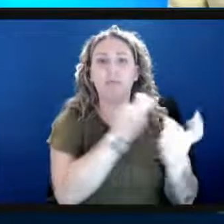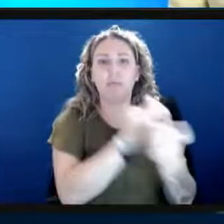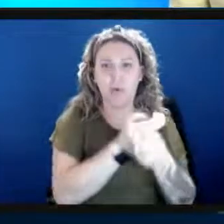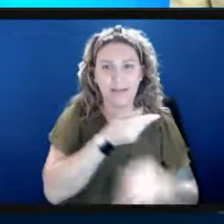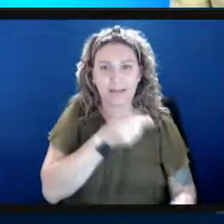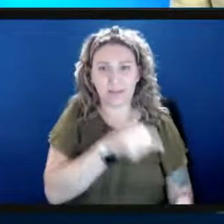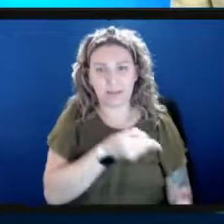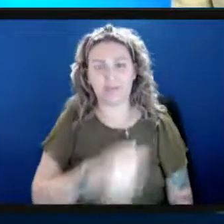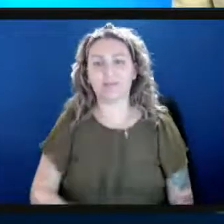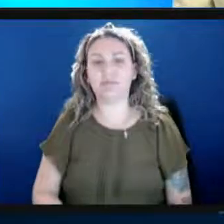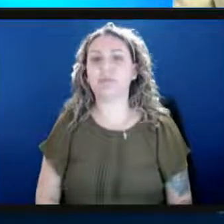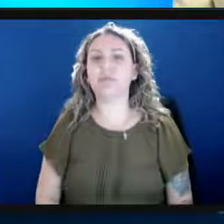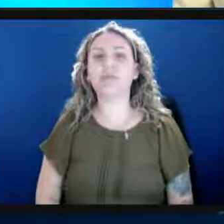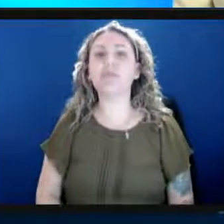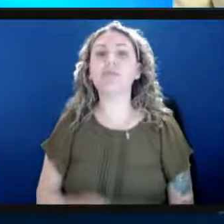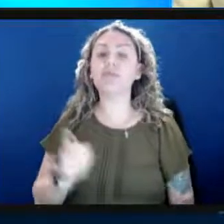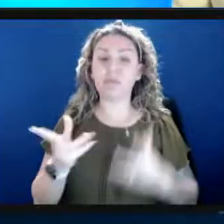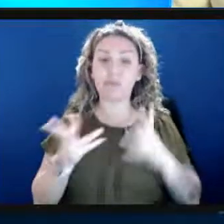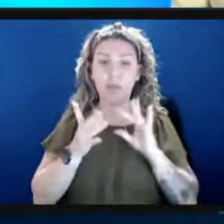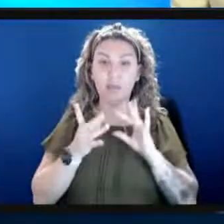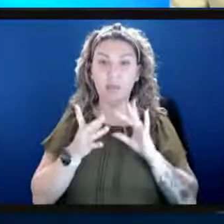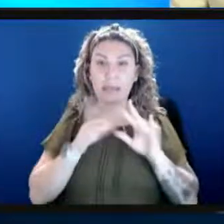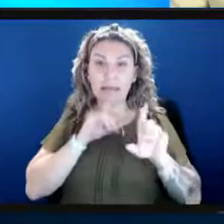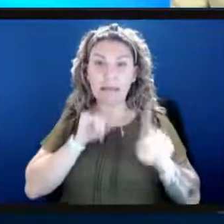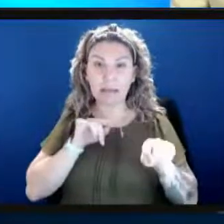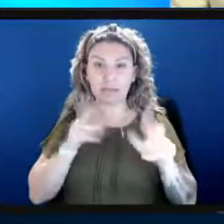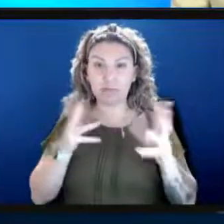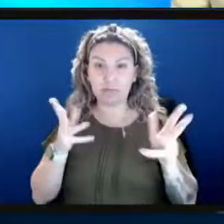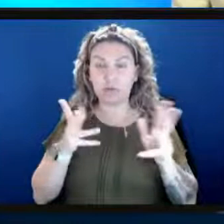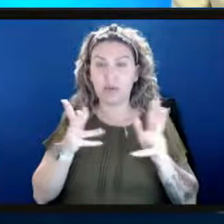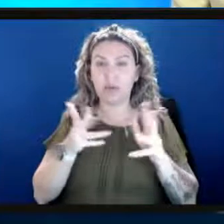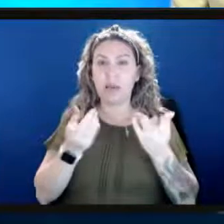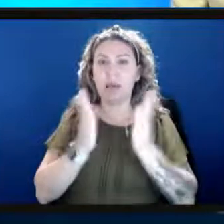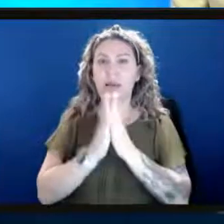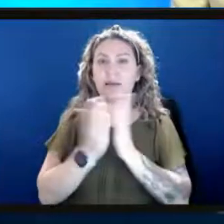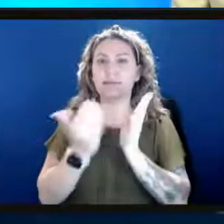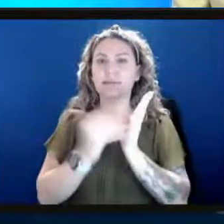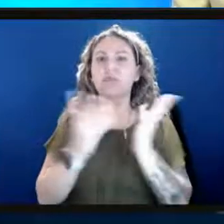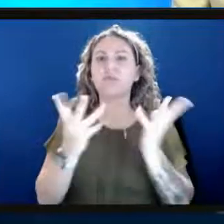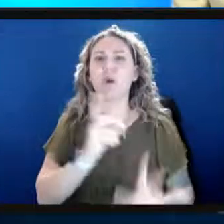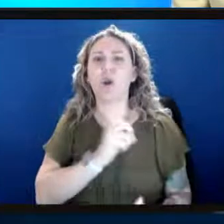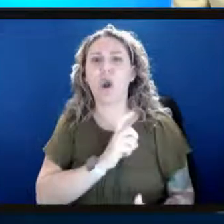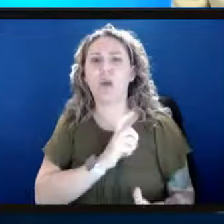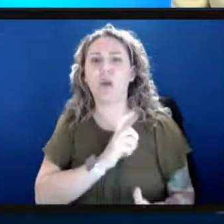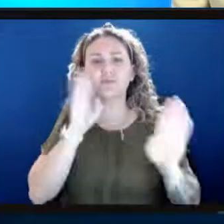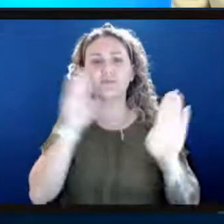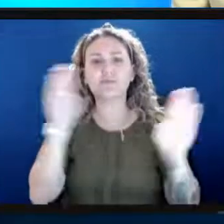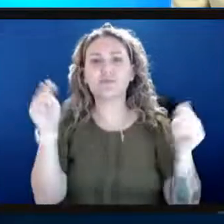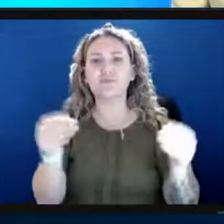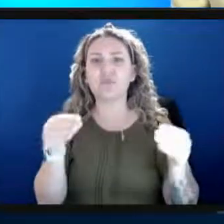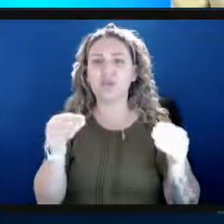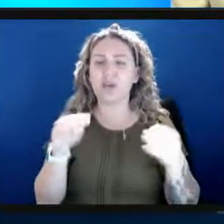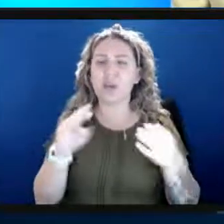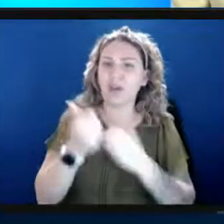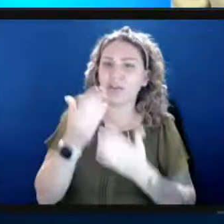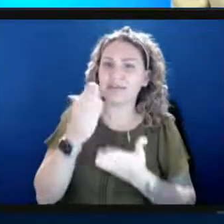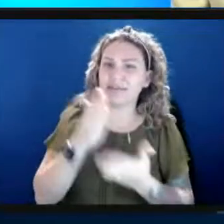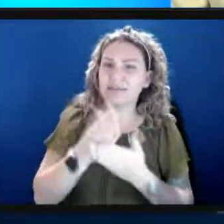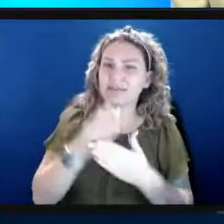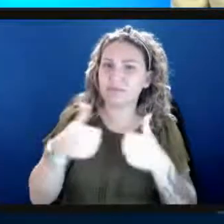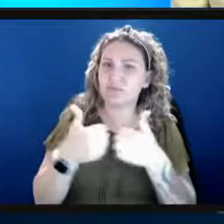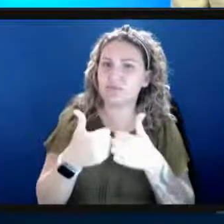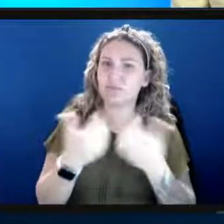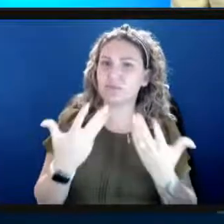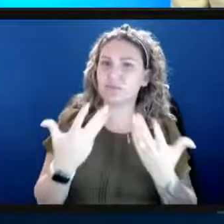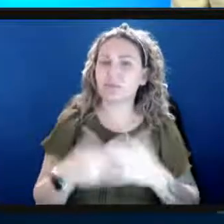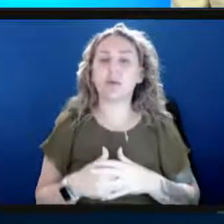So you may have answered this, but I'm going to ask you again. What are officers focused on to help stop this challenge?